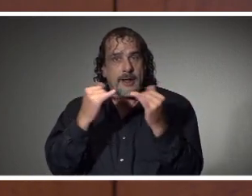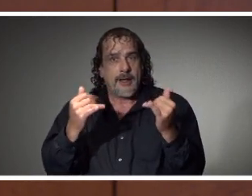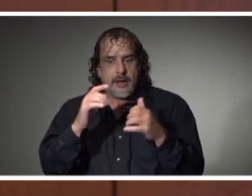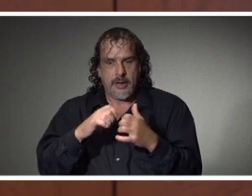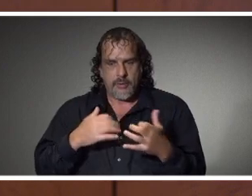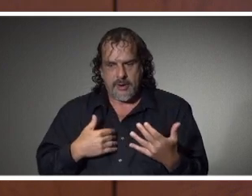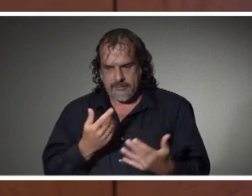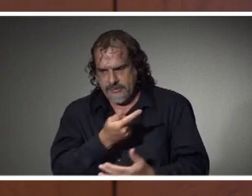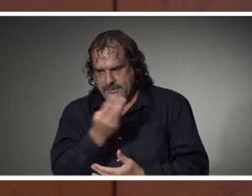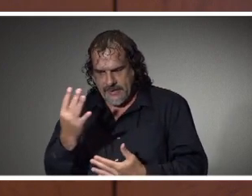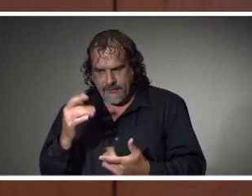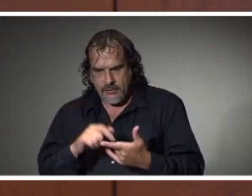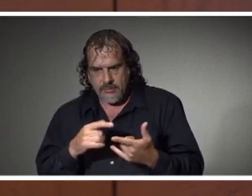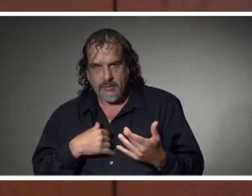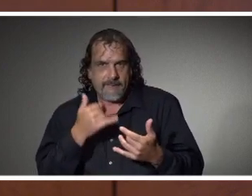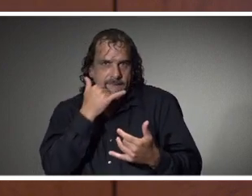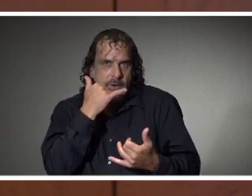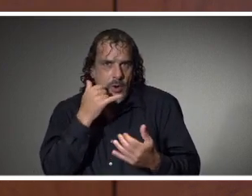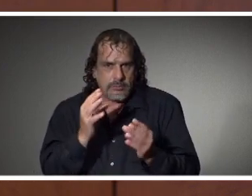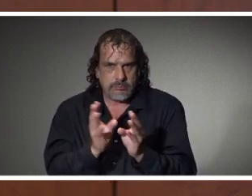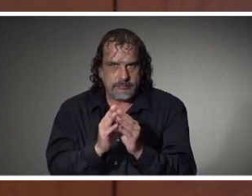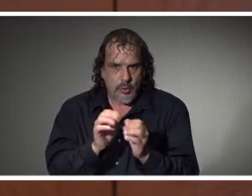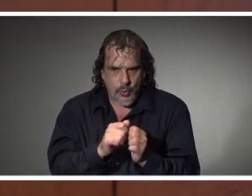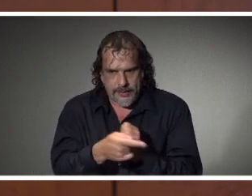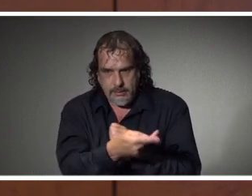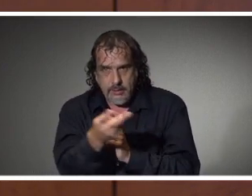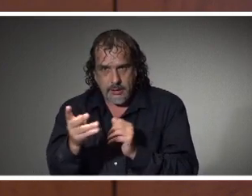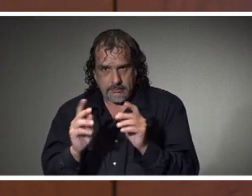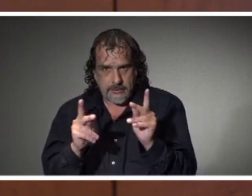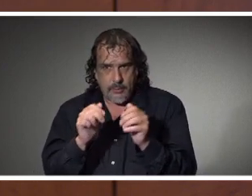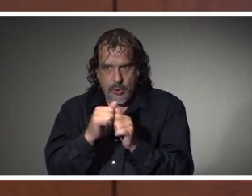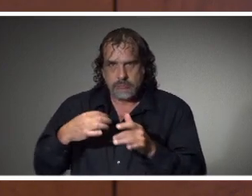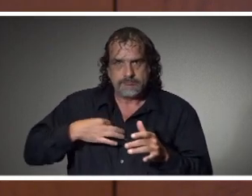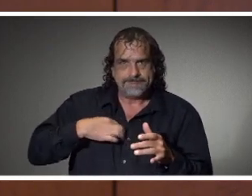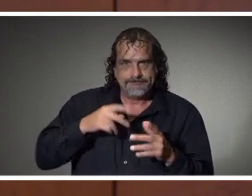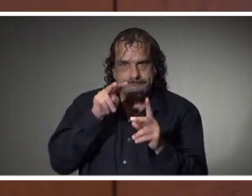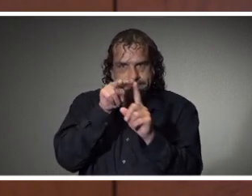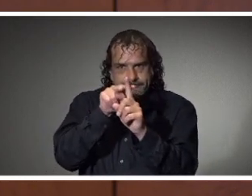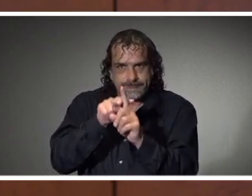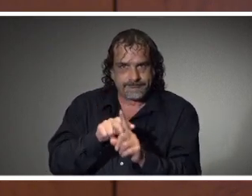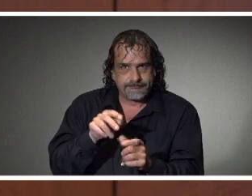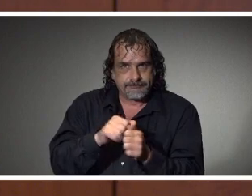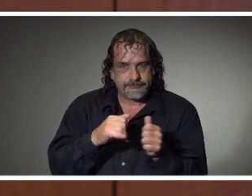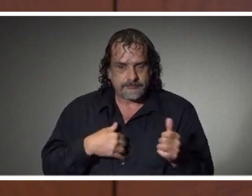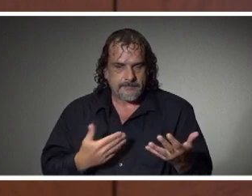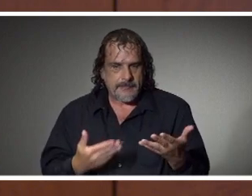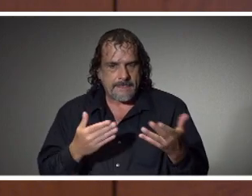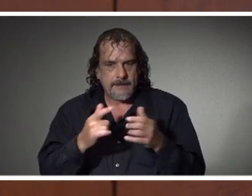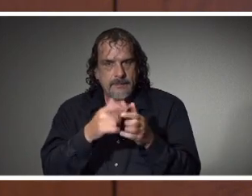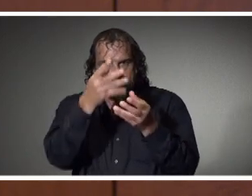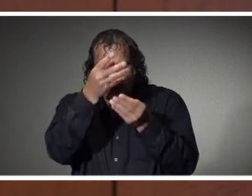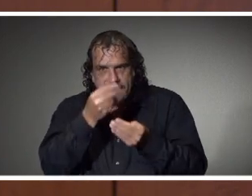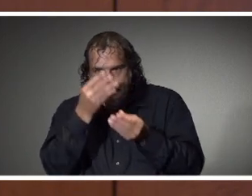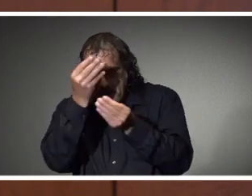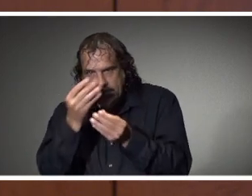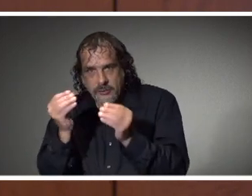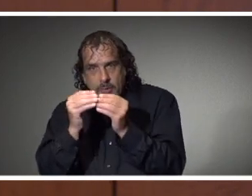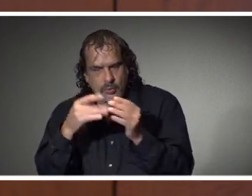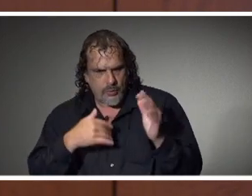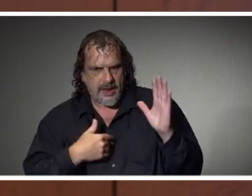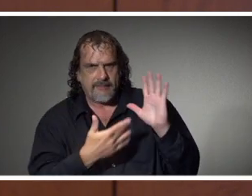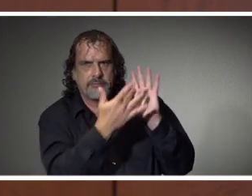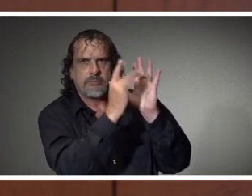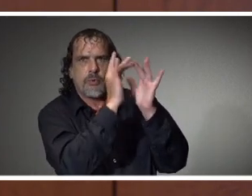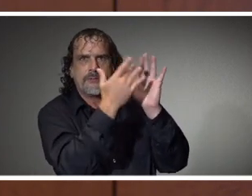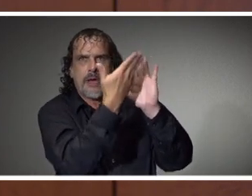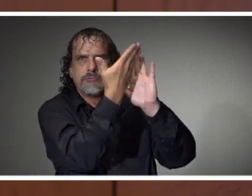already, phone conferences with those applicants and the possible applicants, as well as more information to follow, and that is on our website. We've already